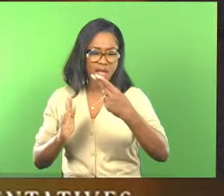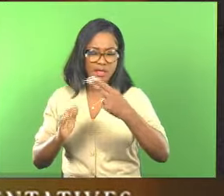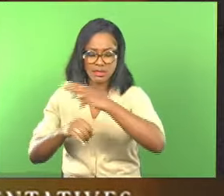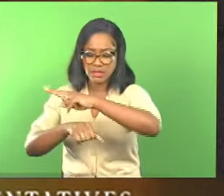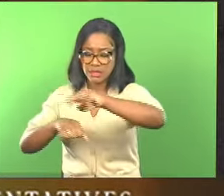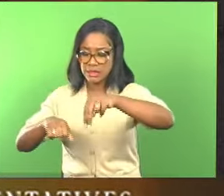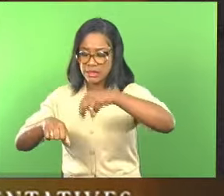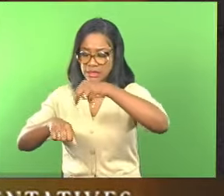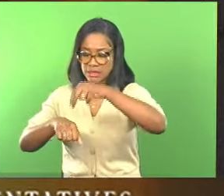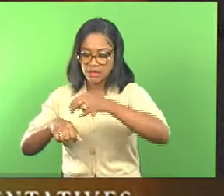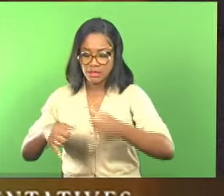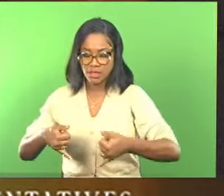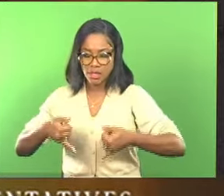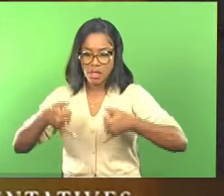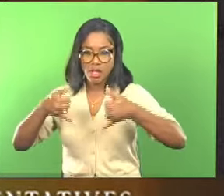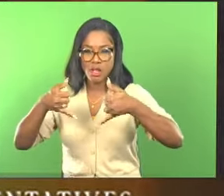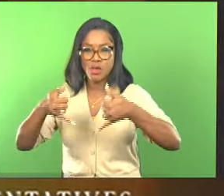award.